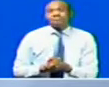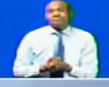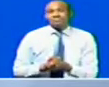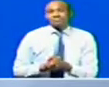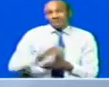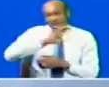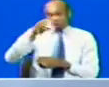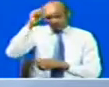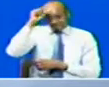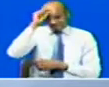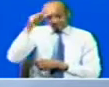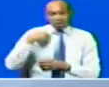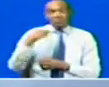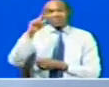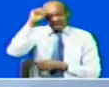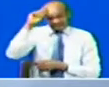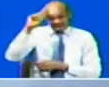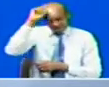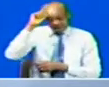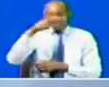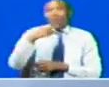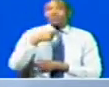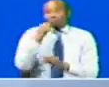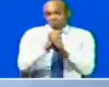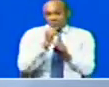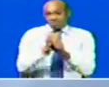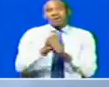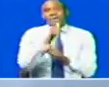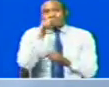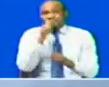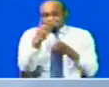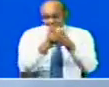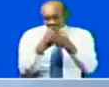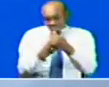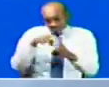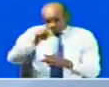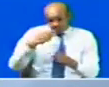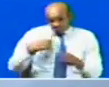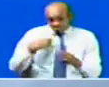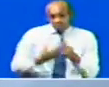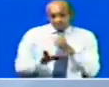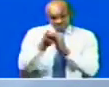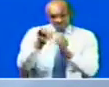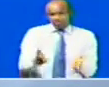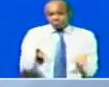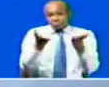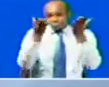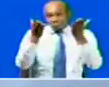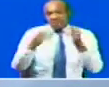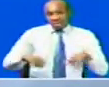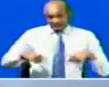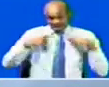Well, the county government of Nyandarua has offered to work with private investors to support and complement their efforts of improving lives of